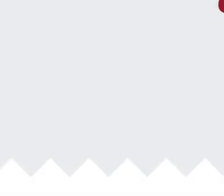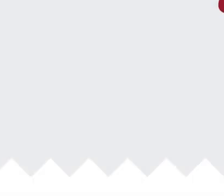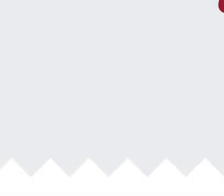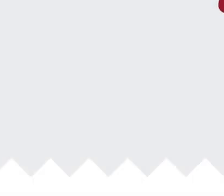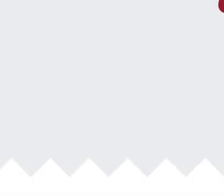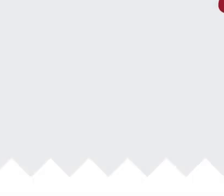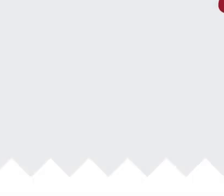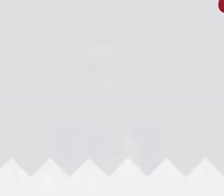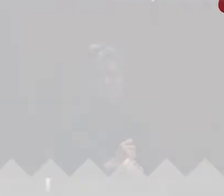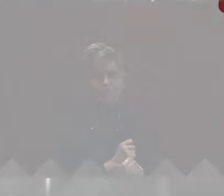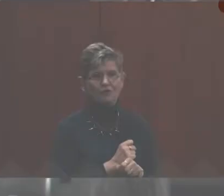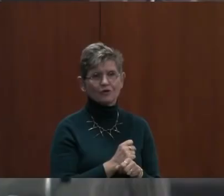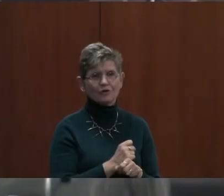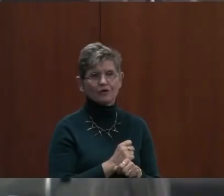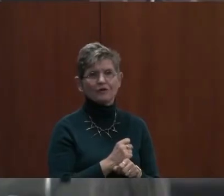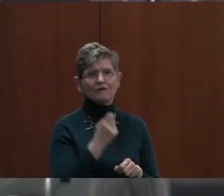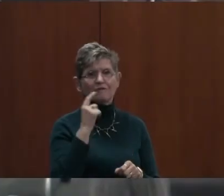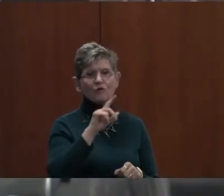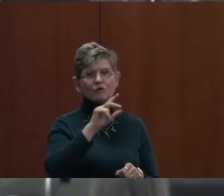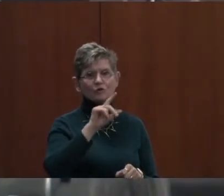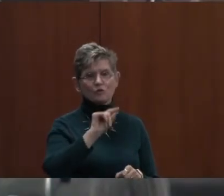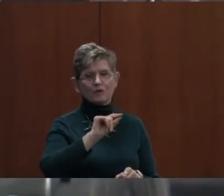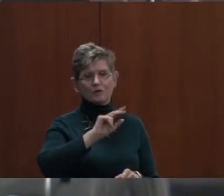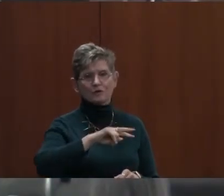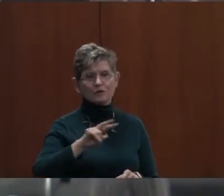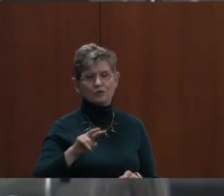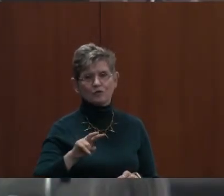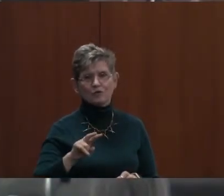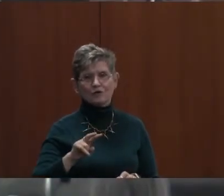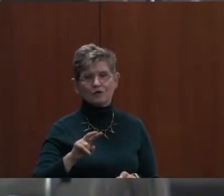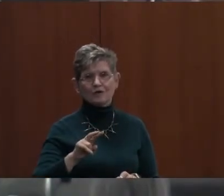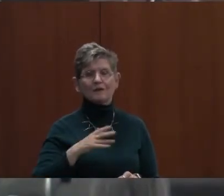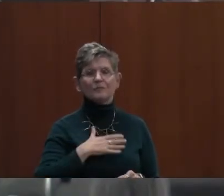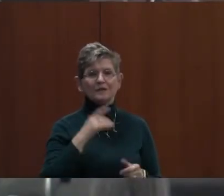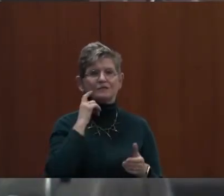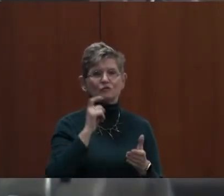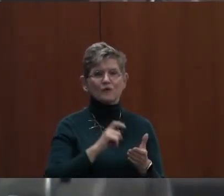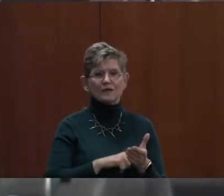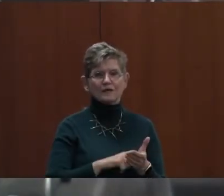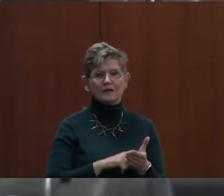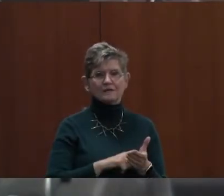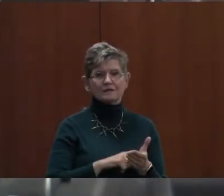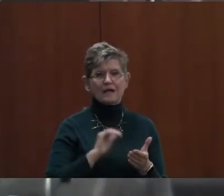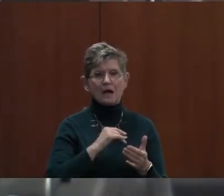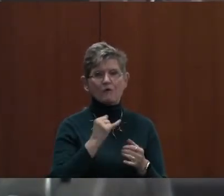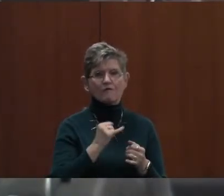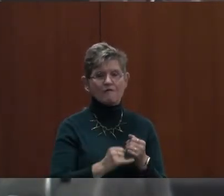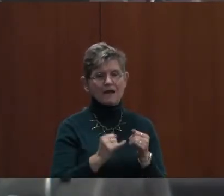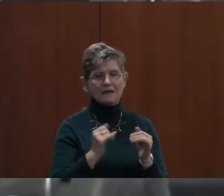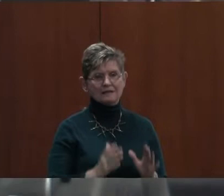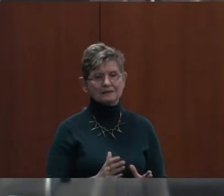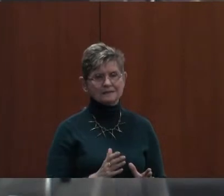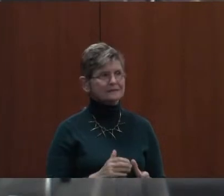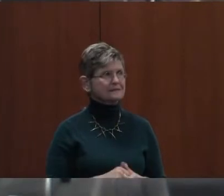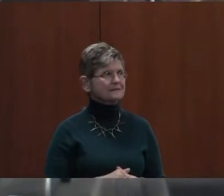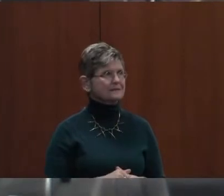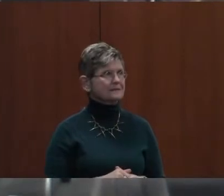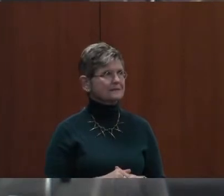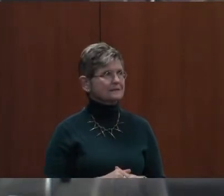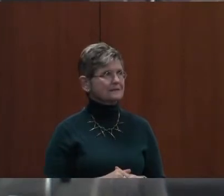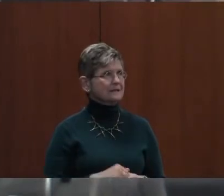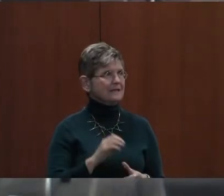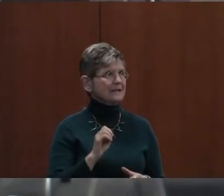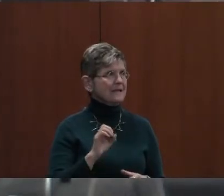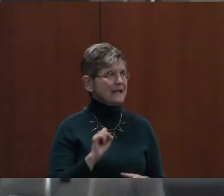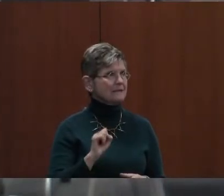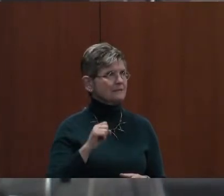for 2022. And Mr. Haynes, I'd like to call on you at this time to recognize our finalists and our winner. Great. Thank you, Dr. Michael,